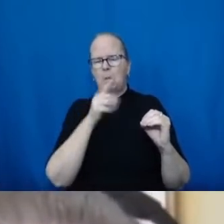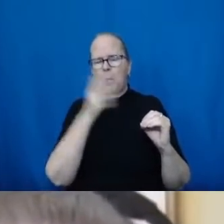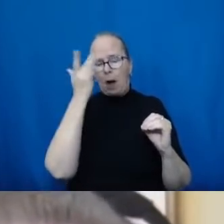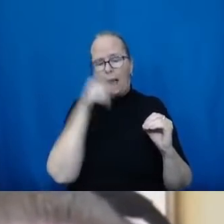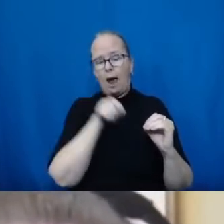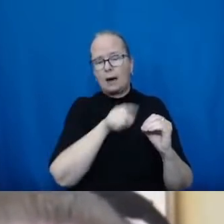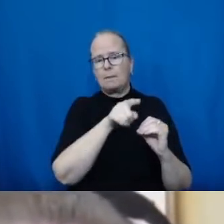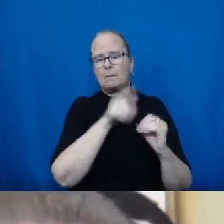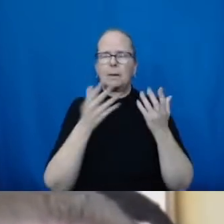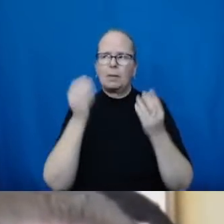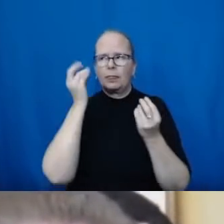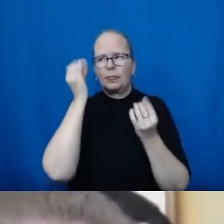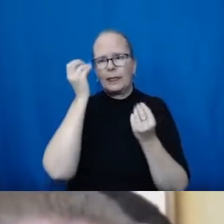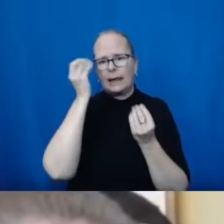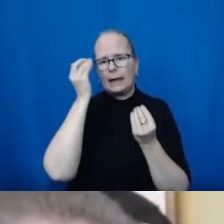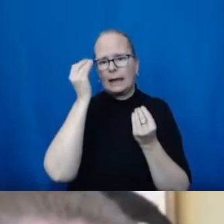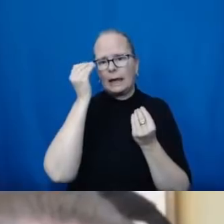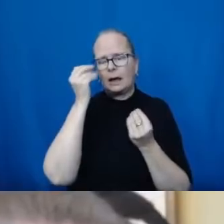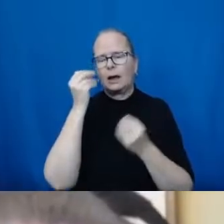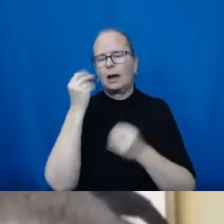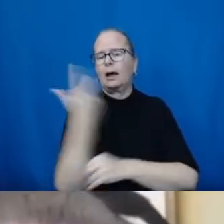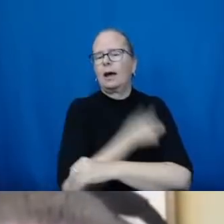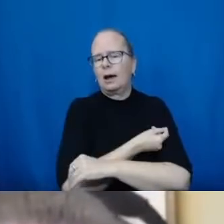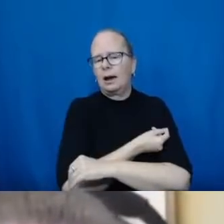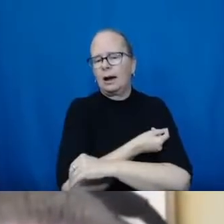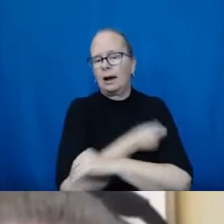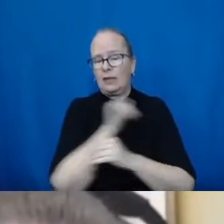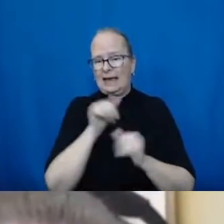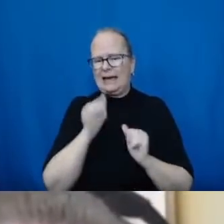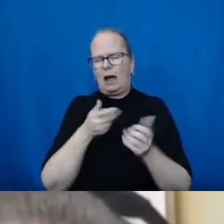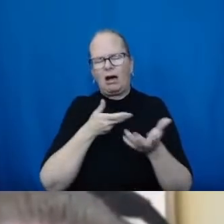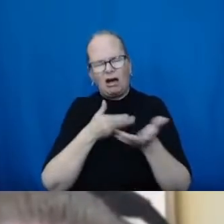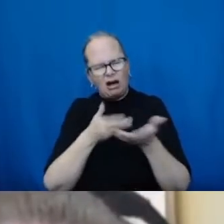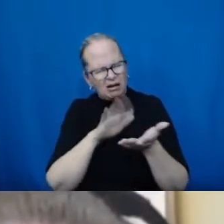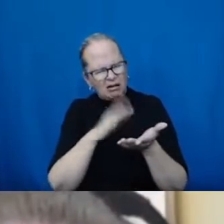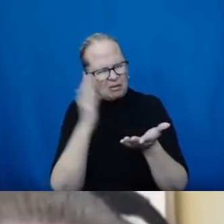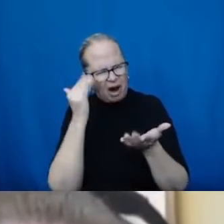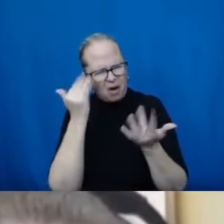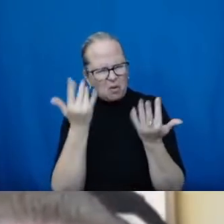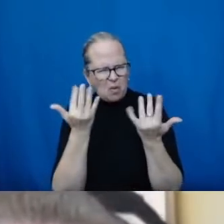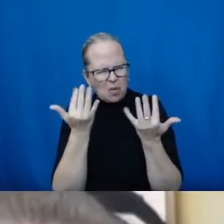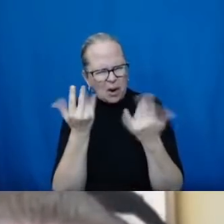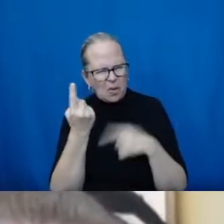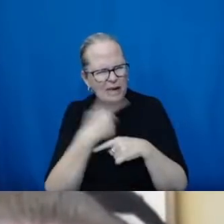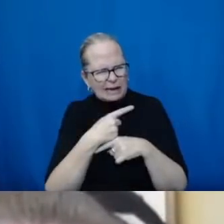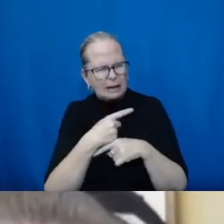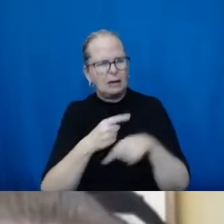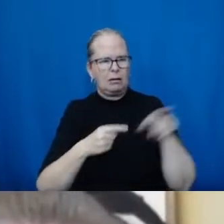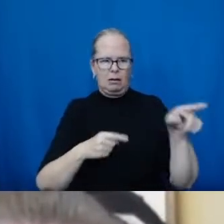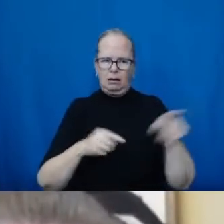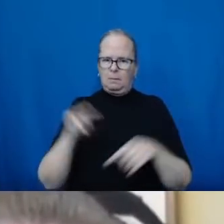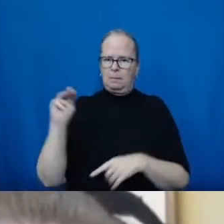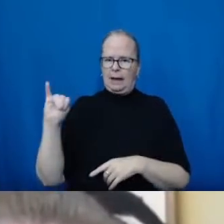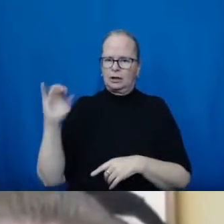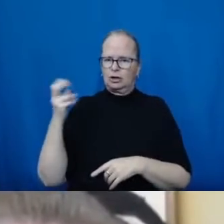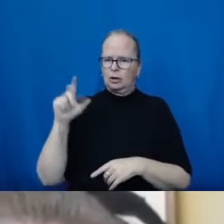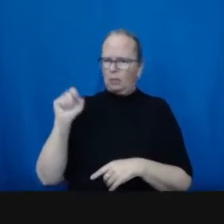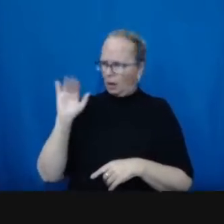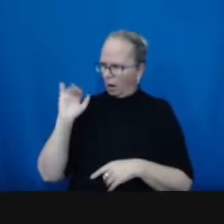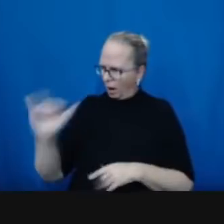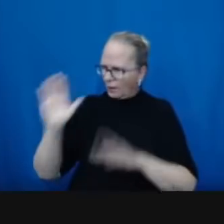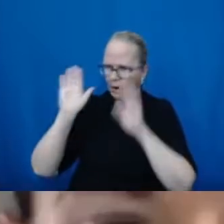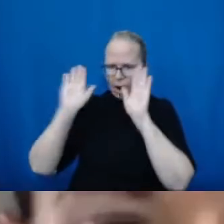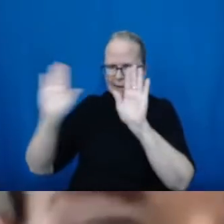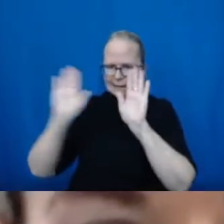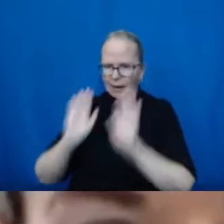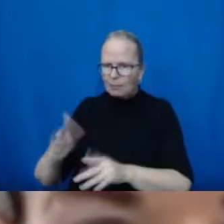step. Okay, we are going to revisit this because I'm going to visit this question with all of our panelists. Thank you so very much, Sarah. I am